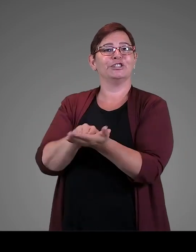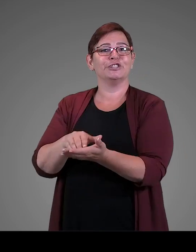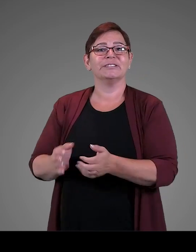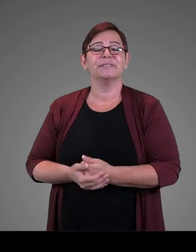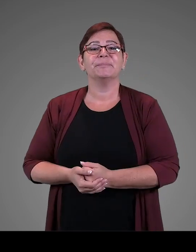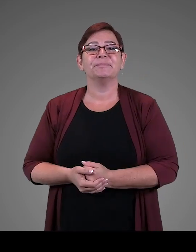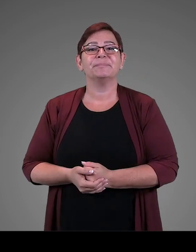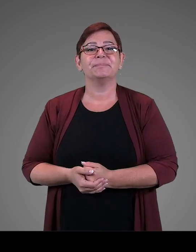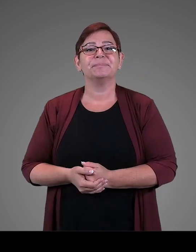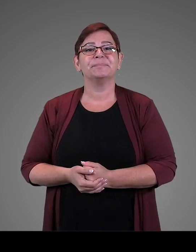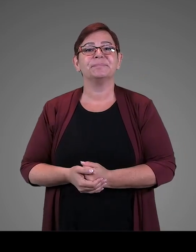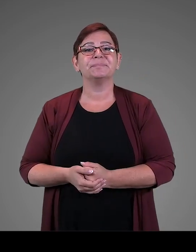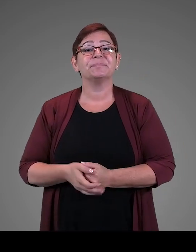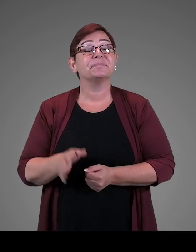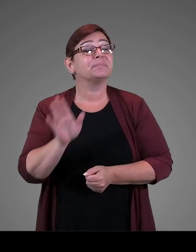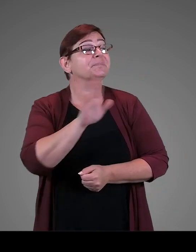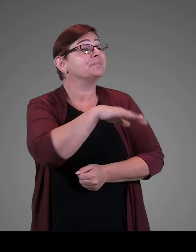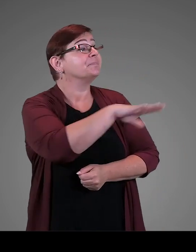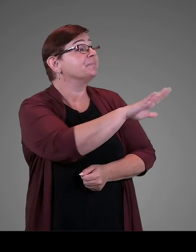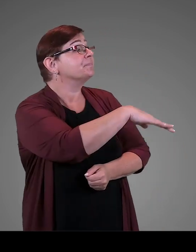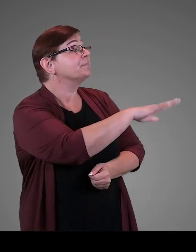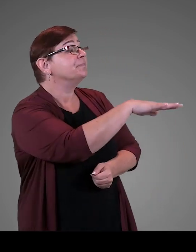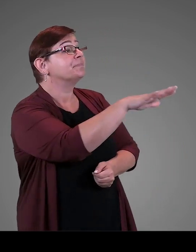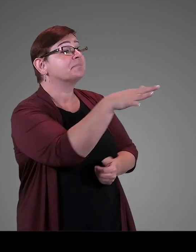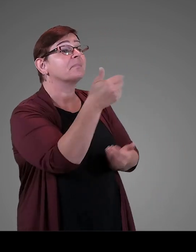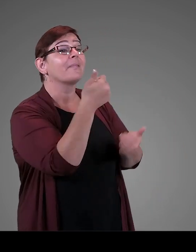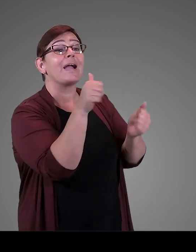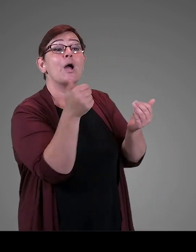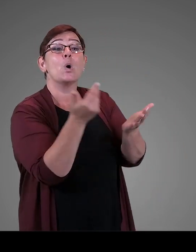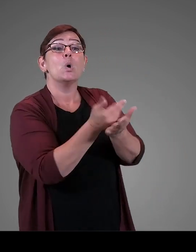Y a-t-il d'autres monde qui est nouveau, nouvelle?